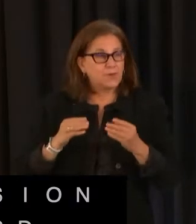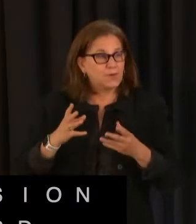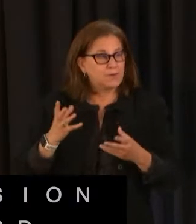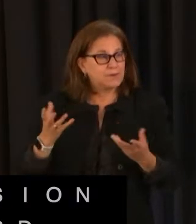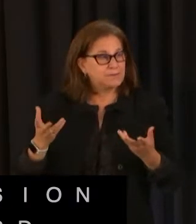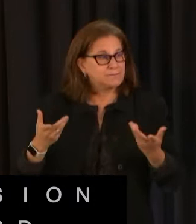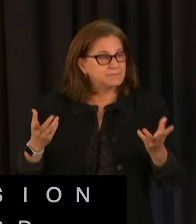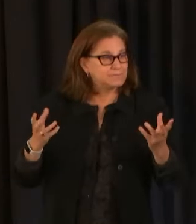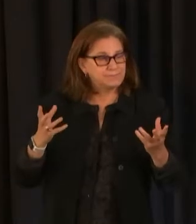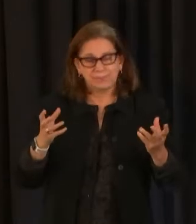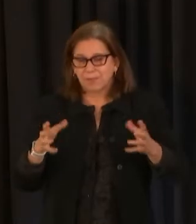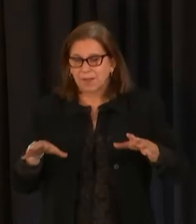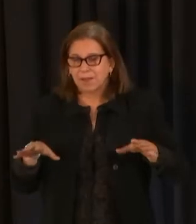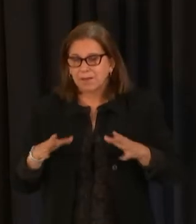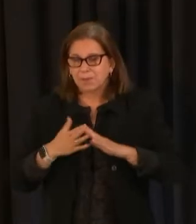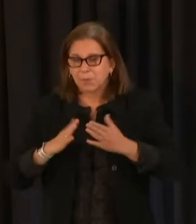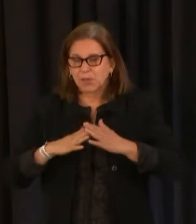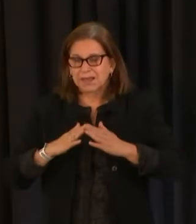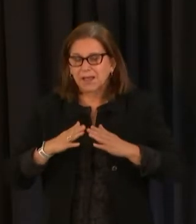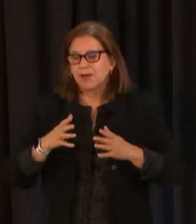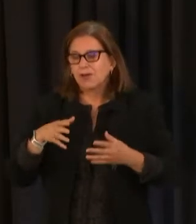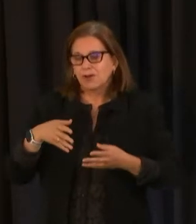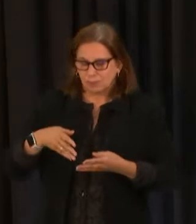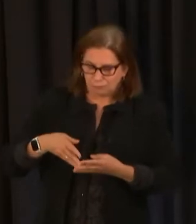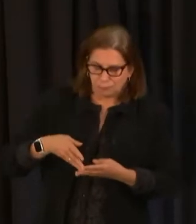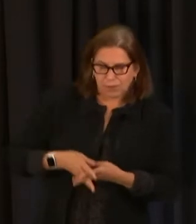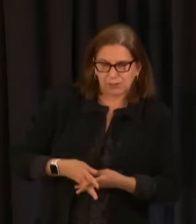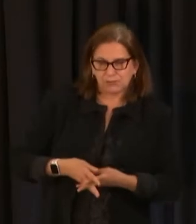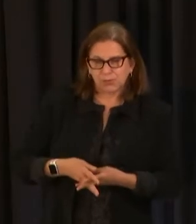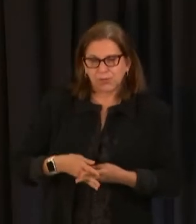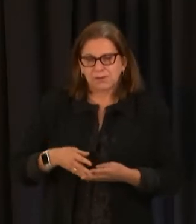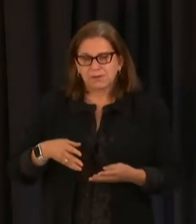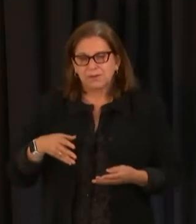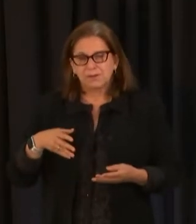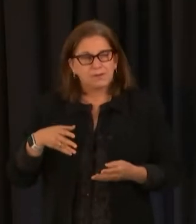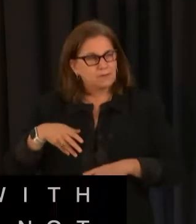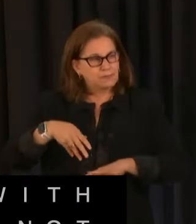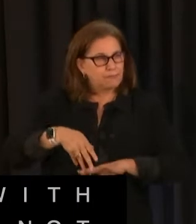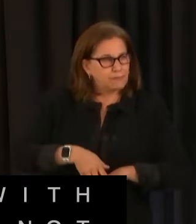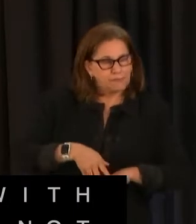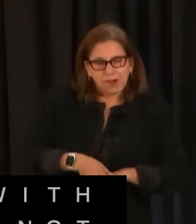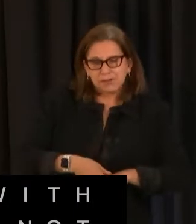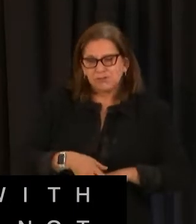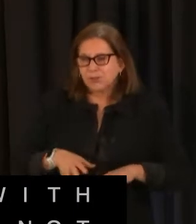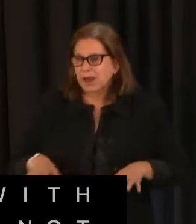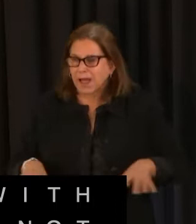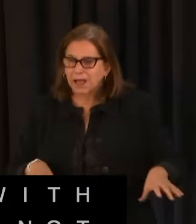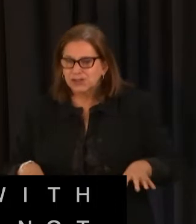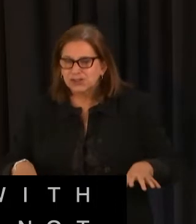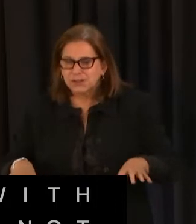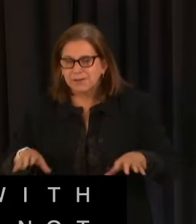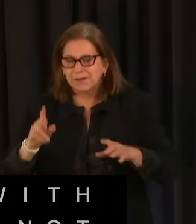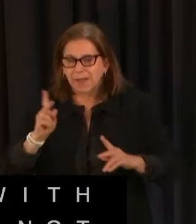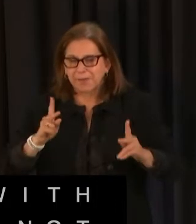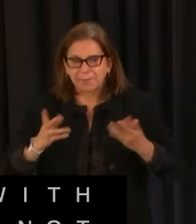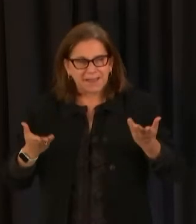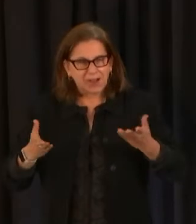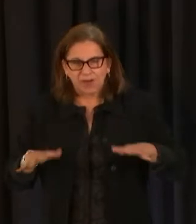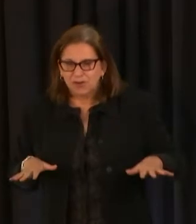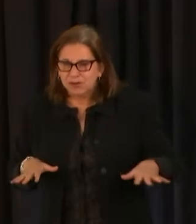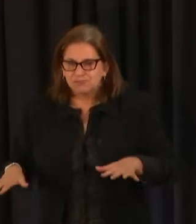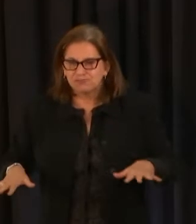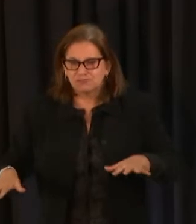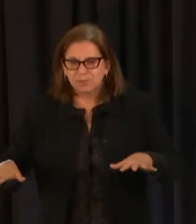a grassroots outreach to knock on doors and to help people get signed up so that they can